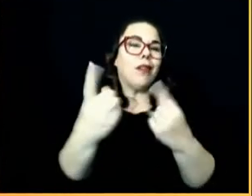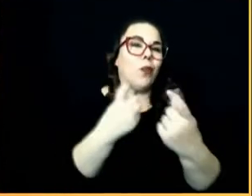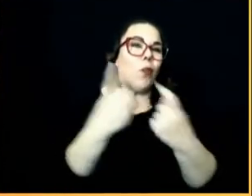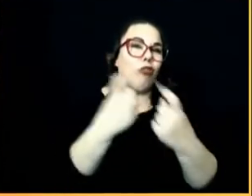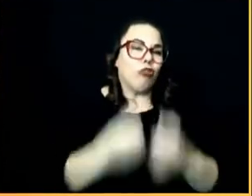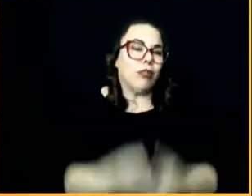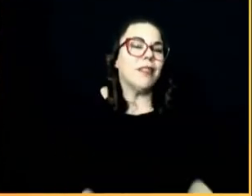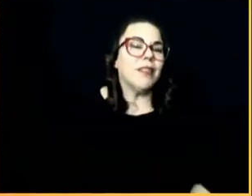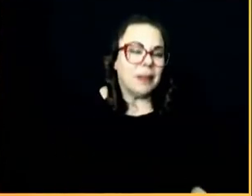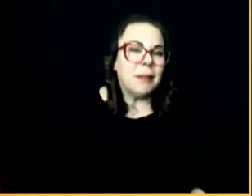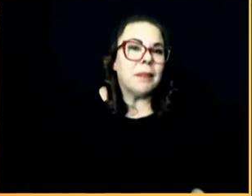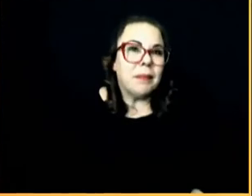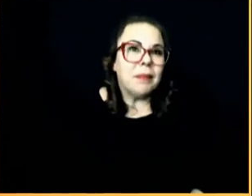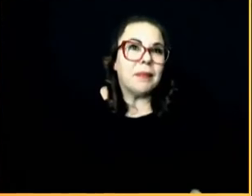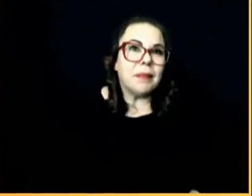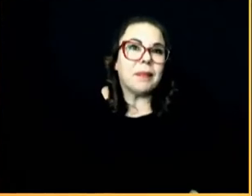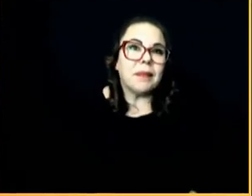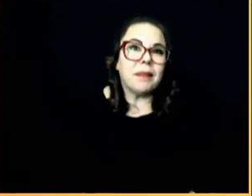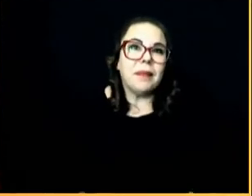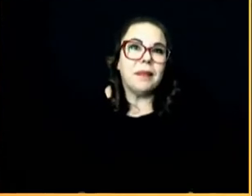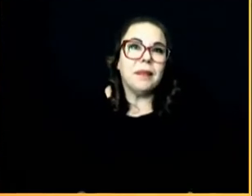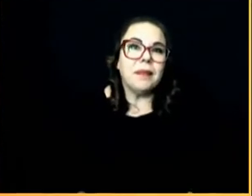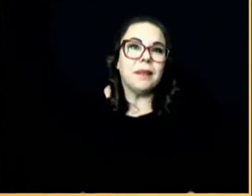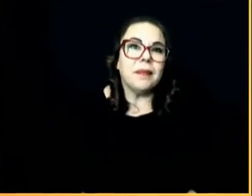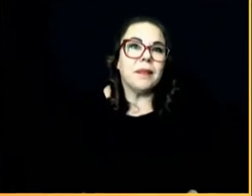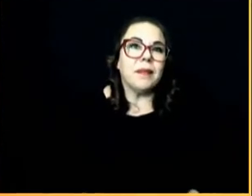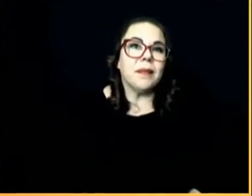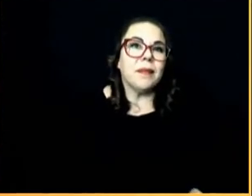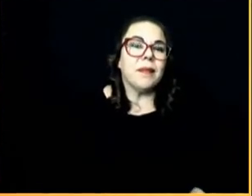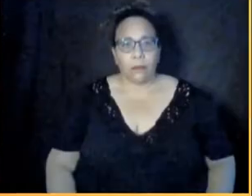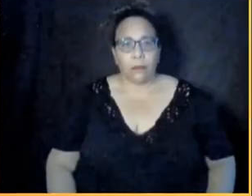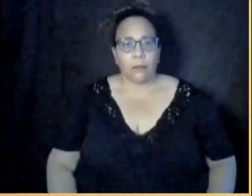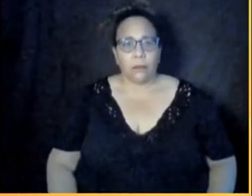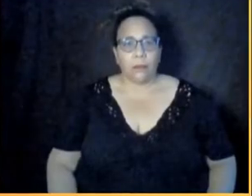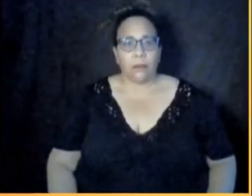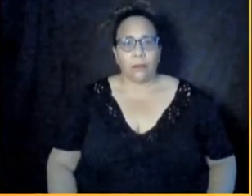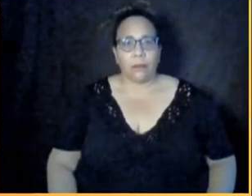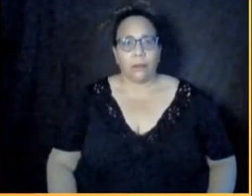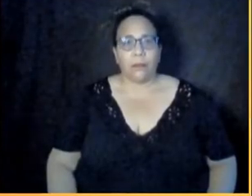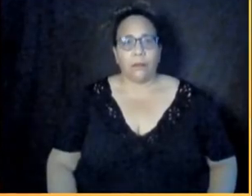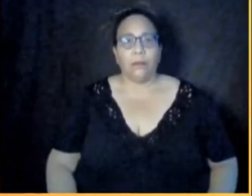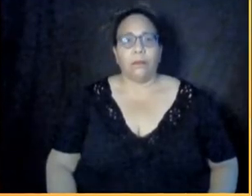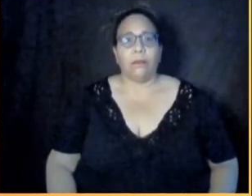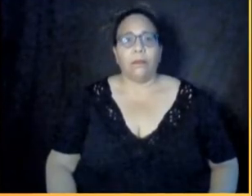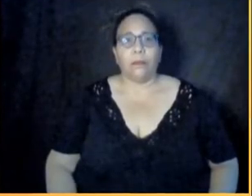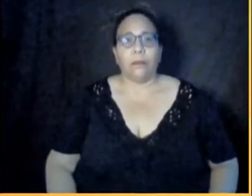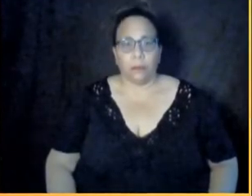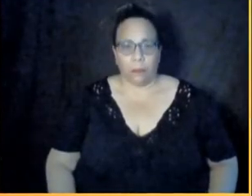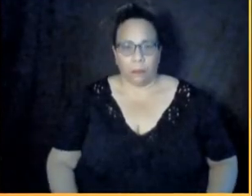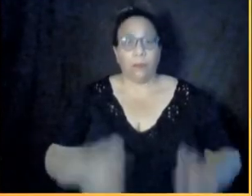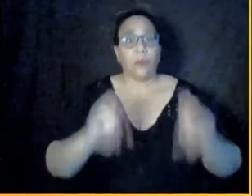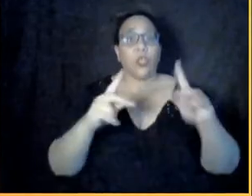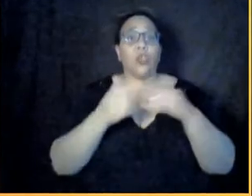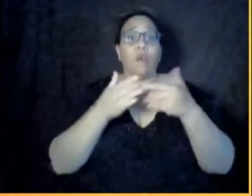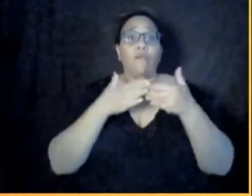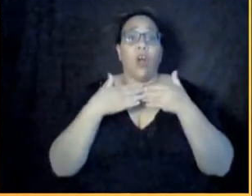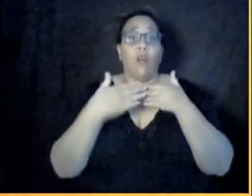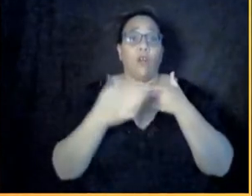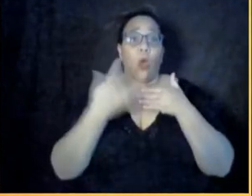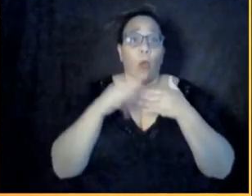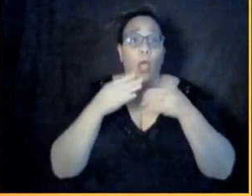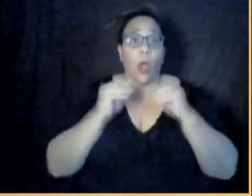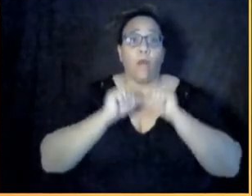hope and the power of trans people being displayed this month so far, we're moving on